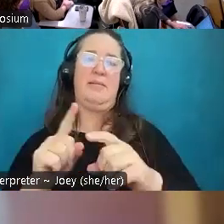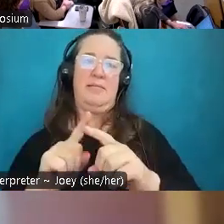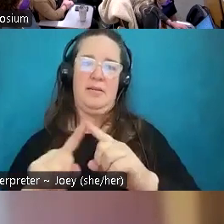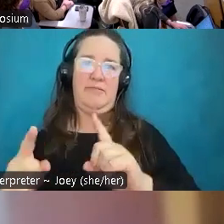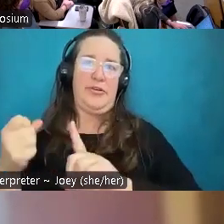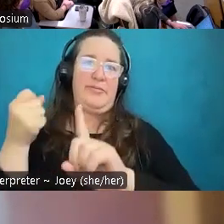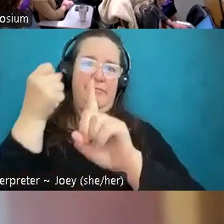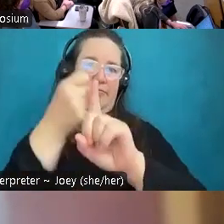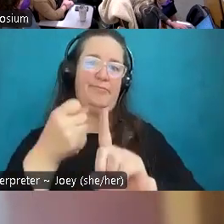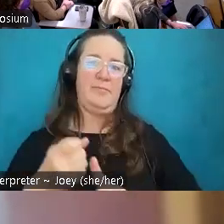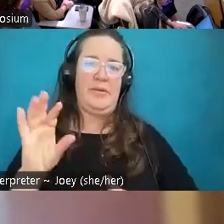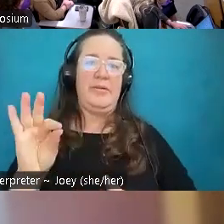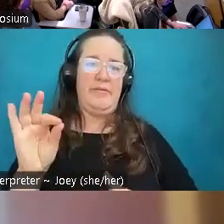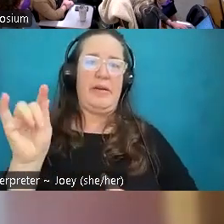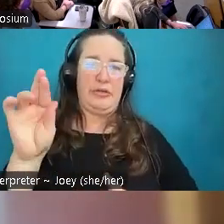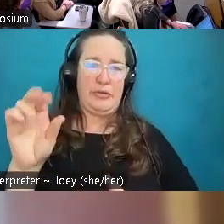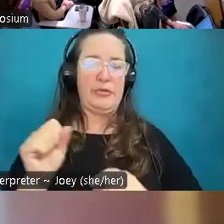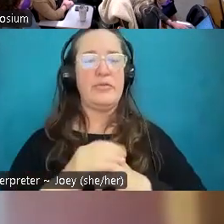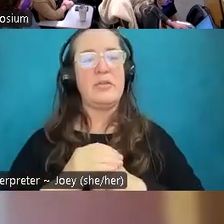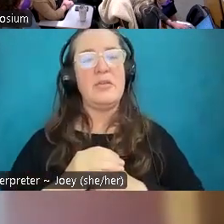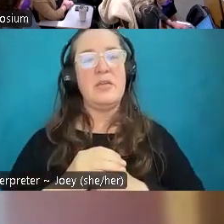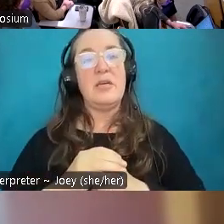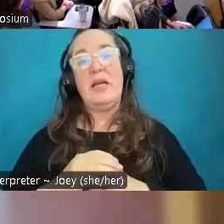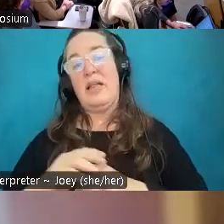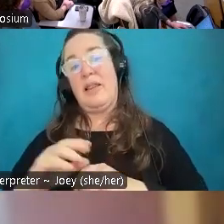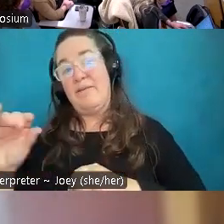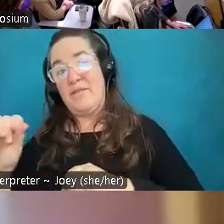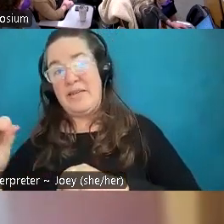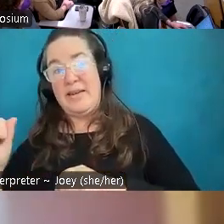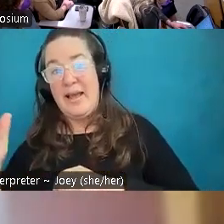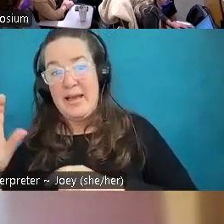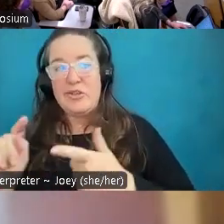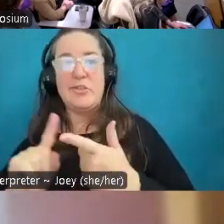specific infection agent, the environment, the route